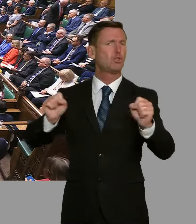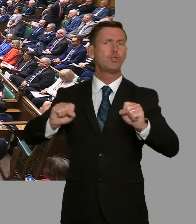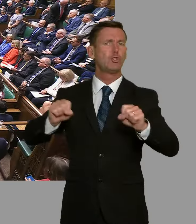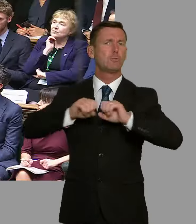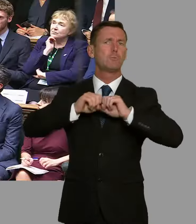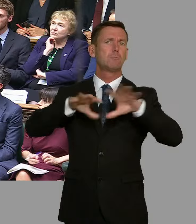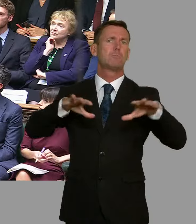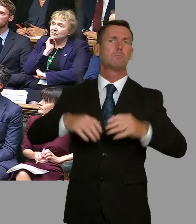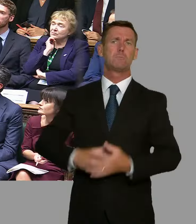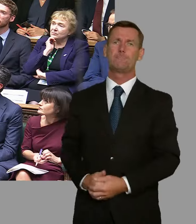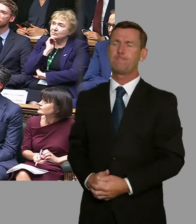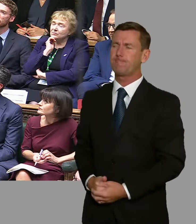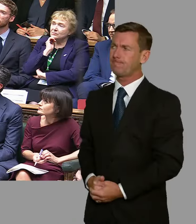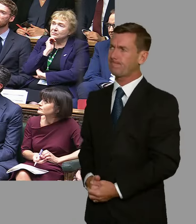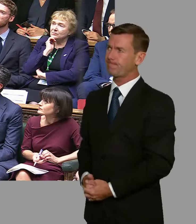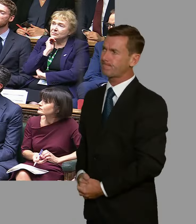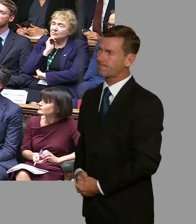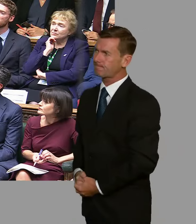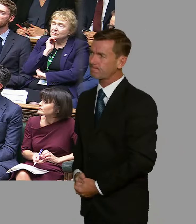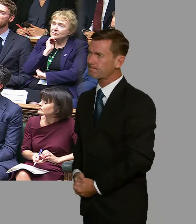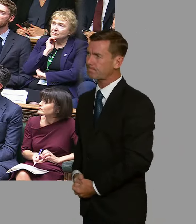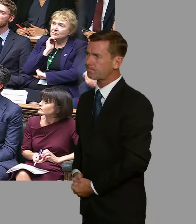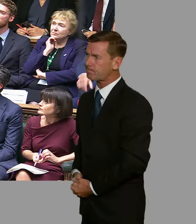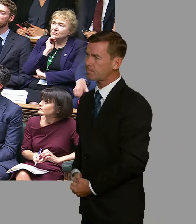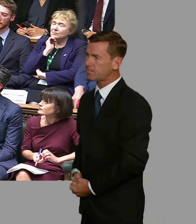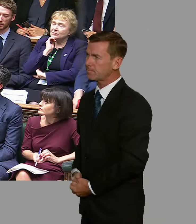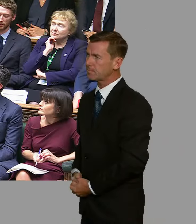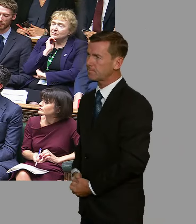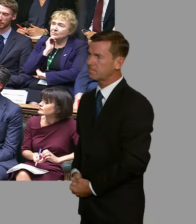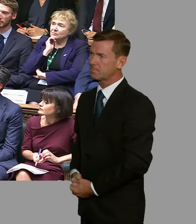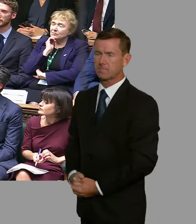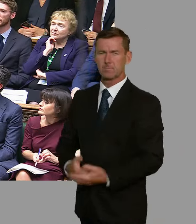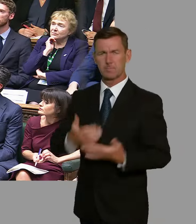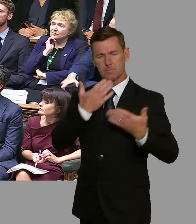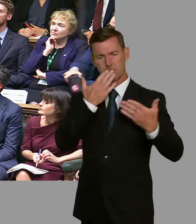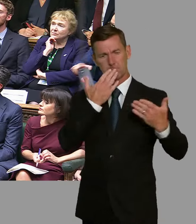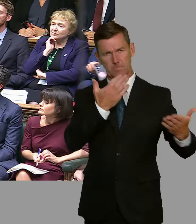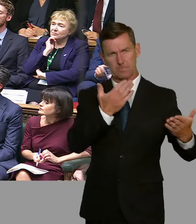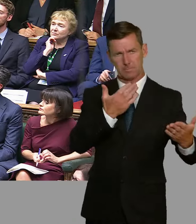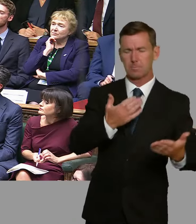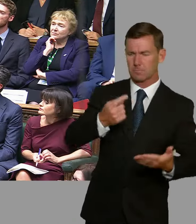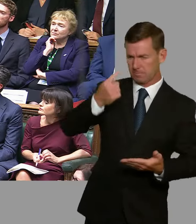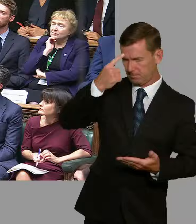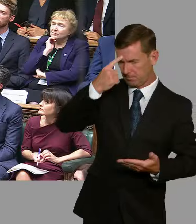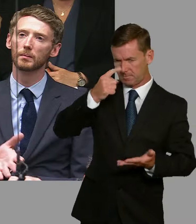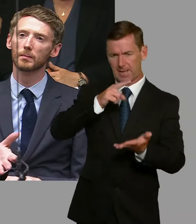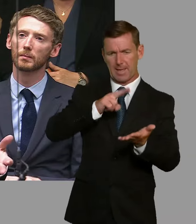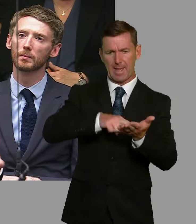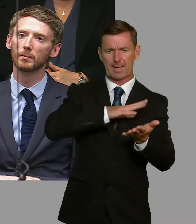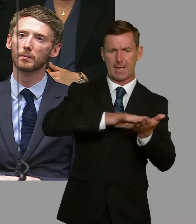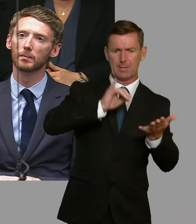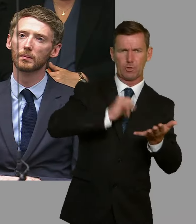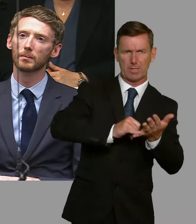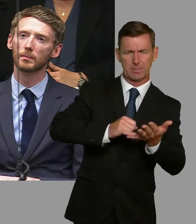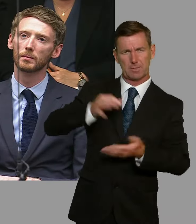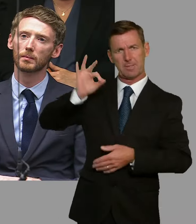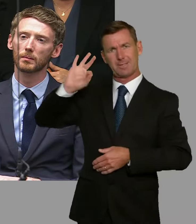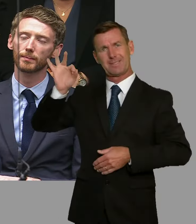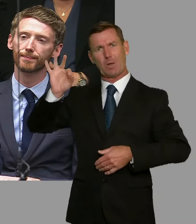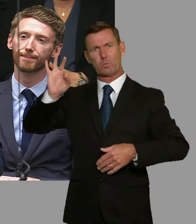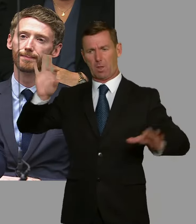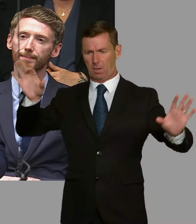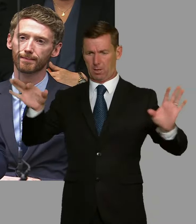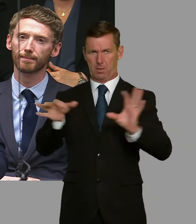Health Campus, a partnership between the NHS and the Council, presents a perfect opportunity to deliver on Labour's commitment to